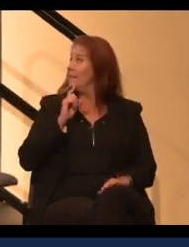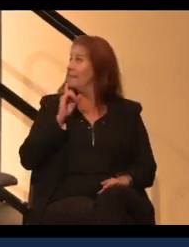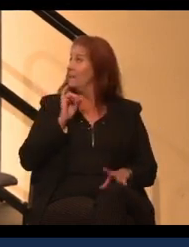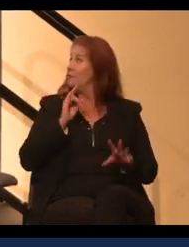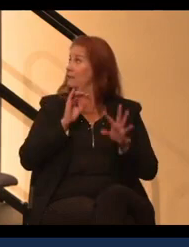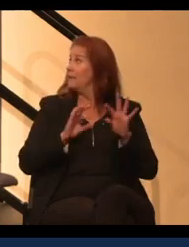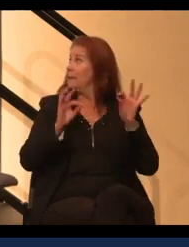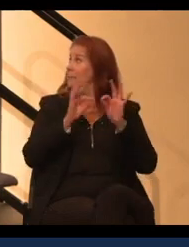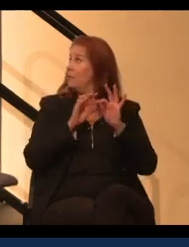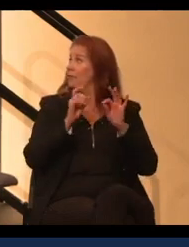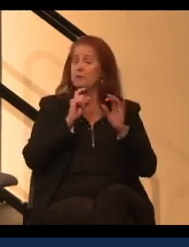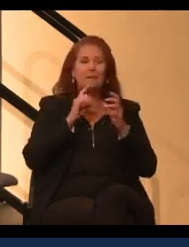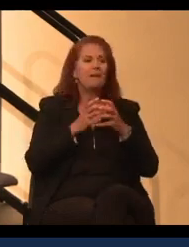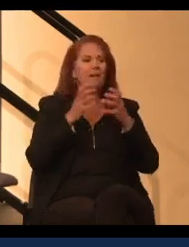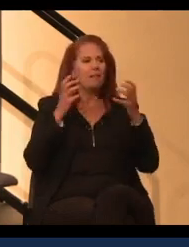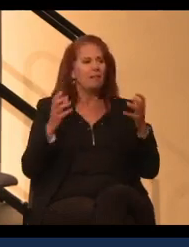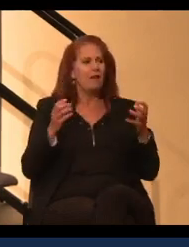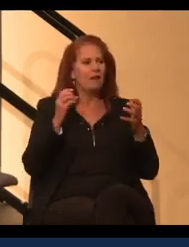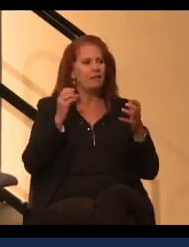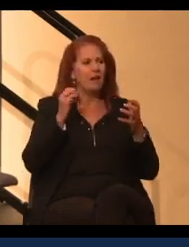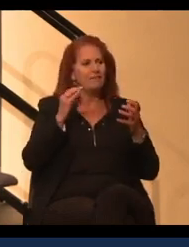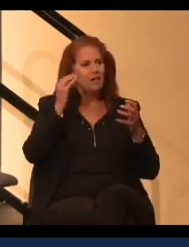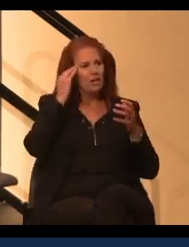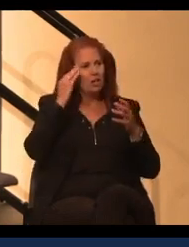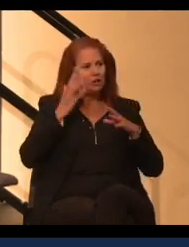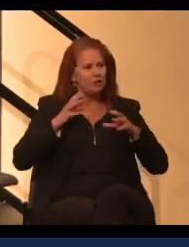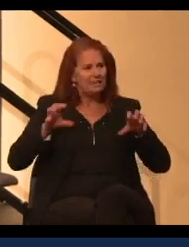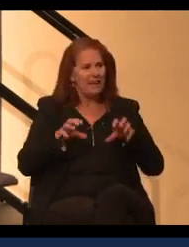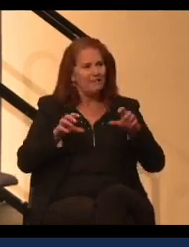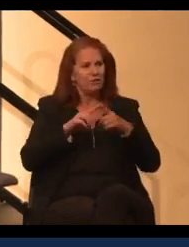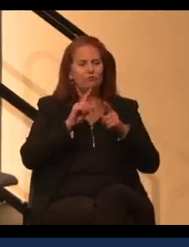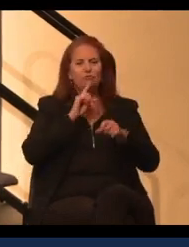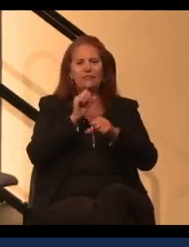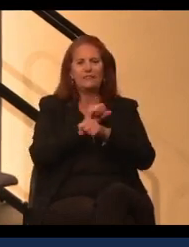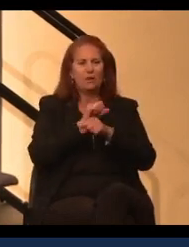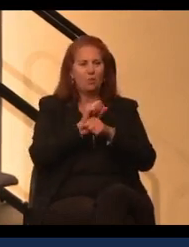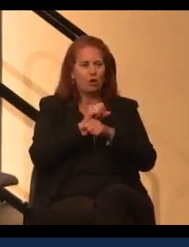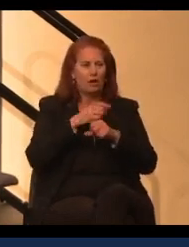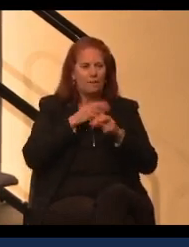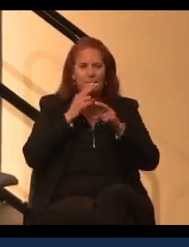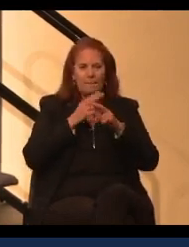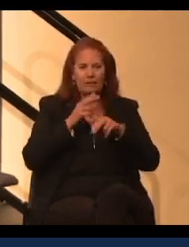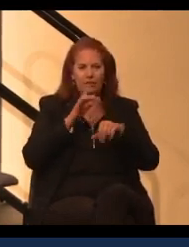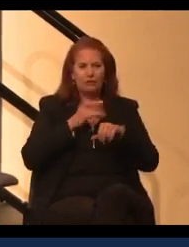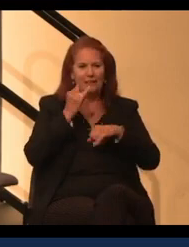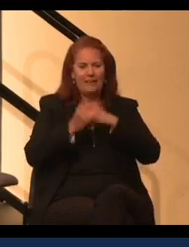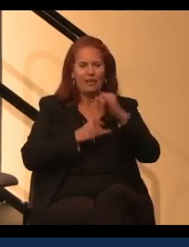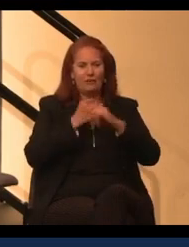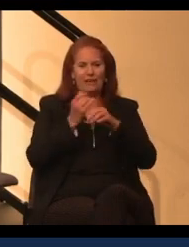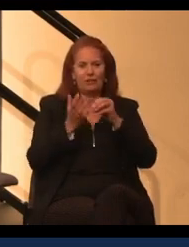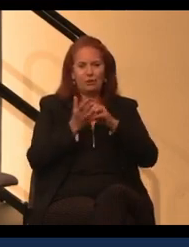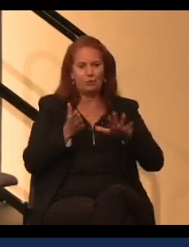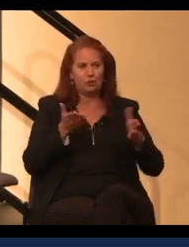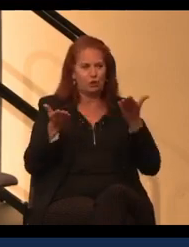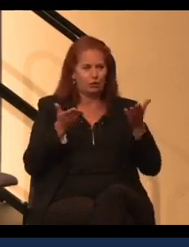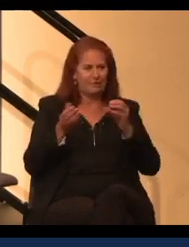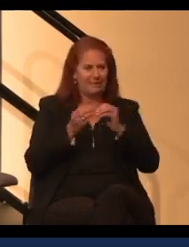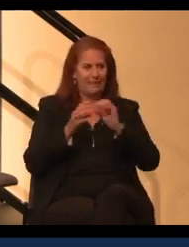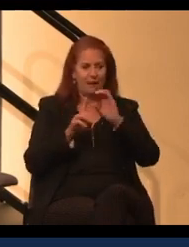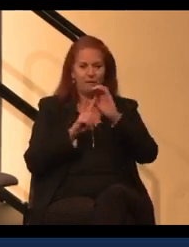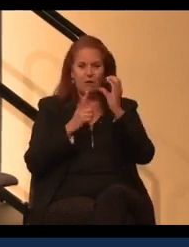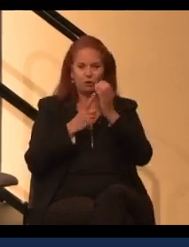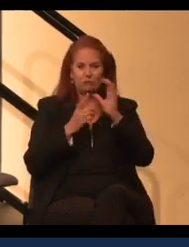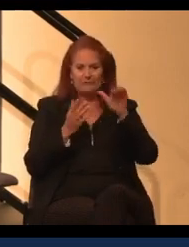important. There's been a lot of conscious efforts to really work along, I mentioned earlier, international student services and the cultural